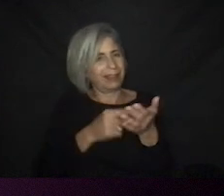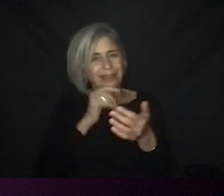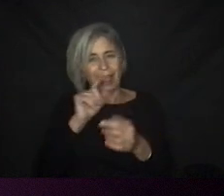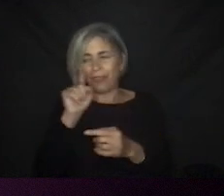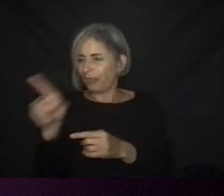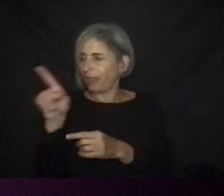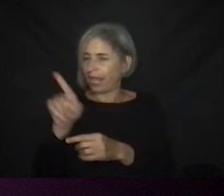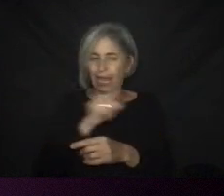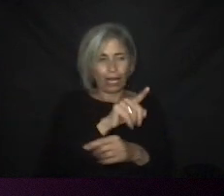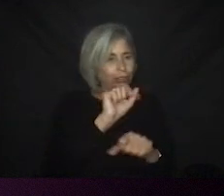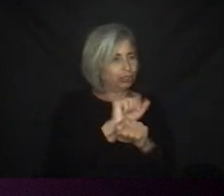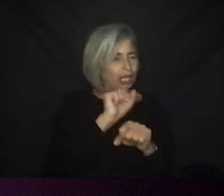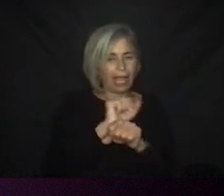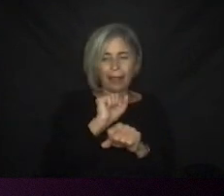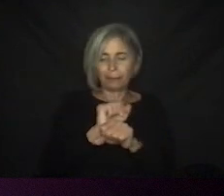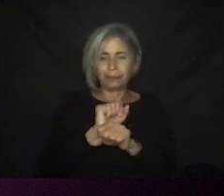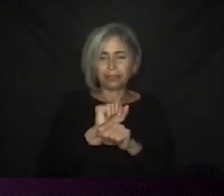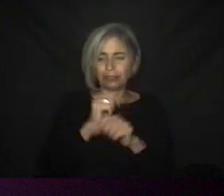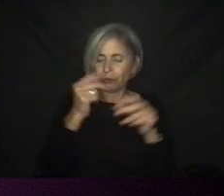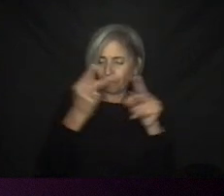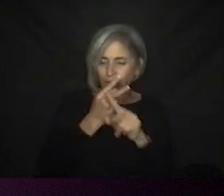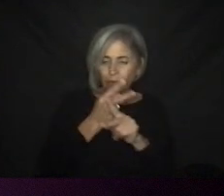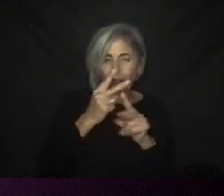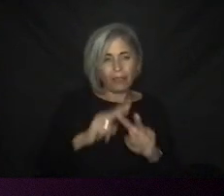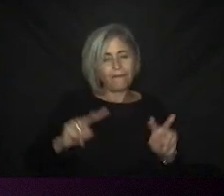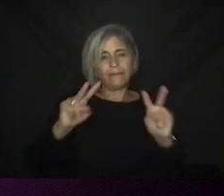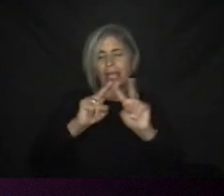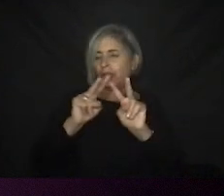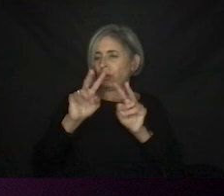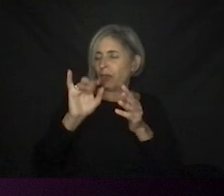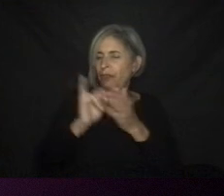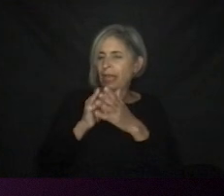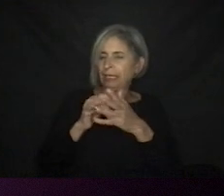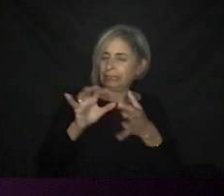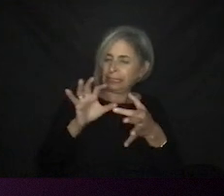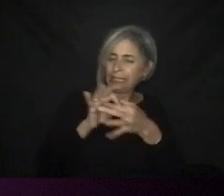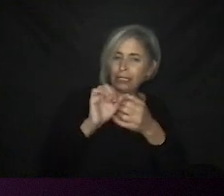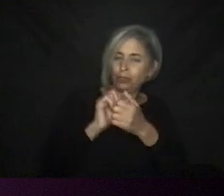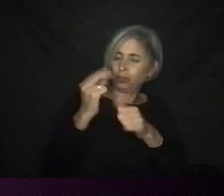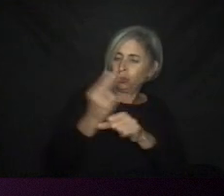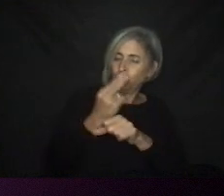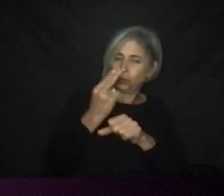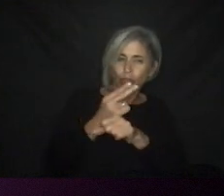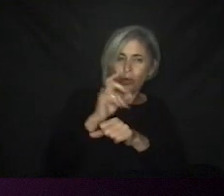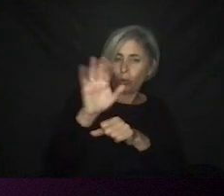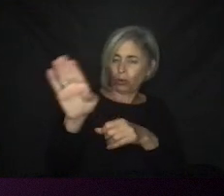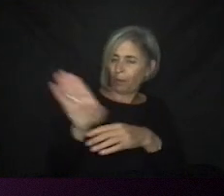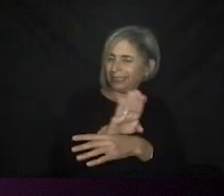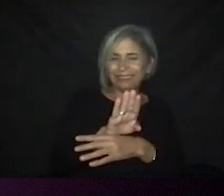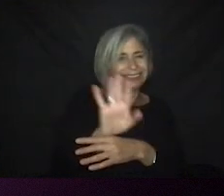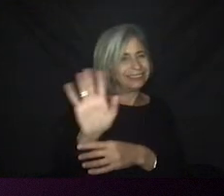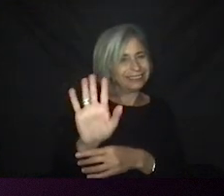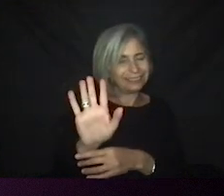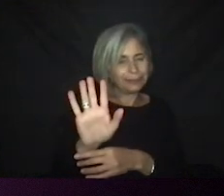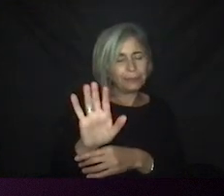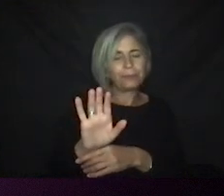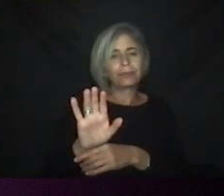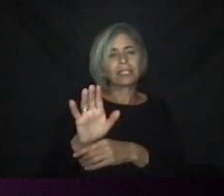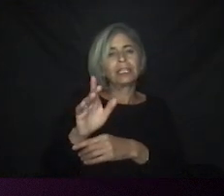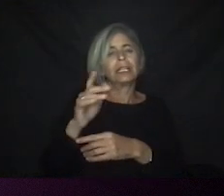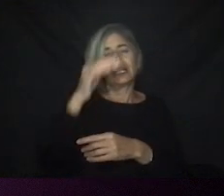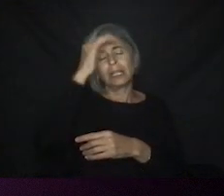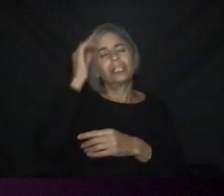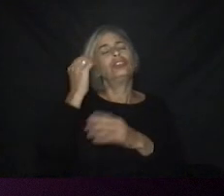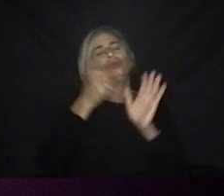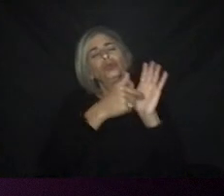their job to figure out the value that's tied back to your user or to your business. So just to give you